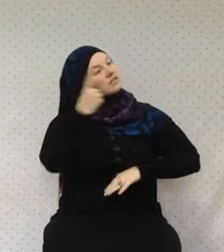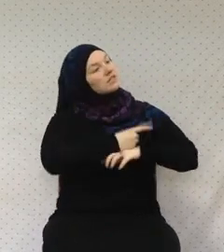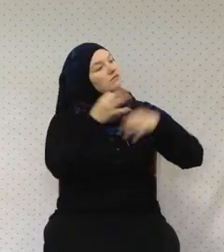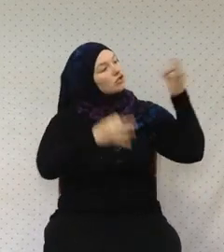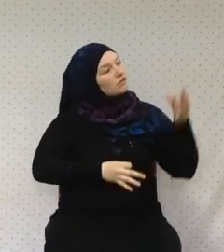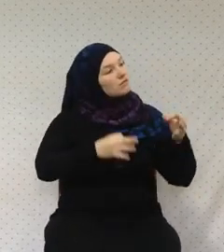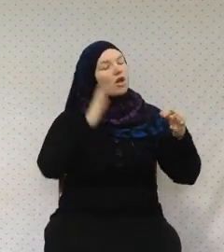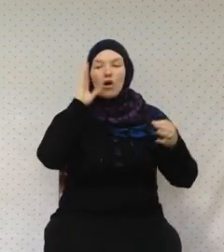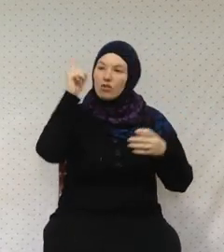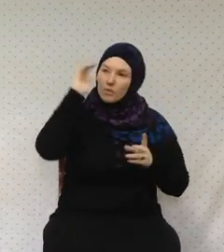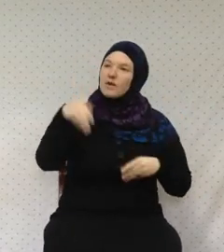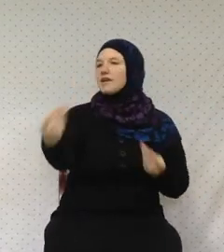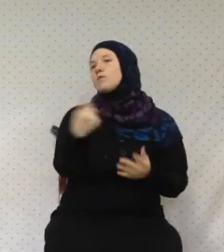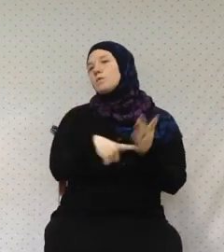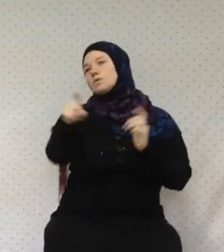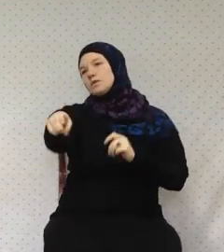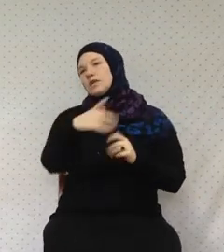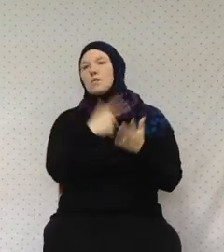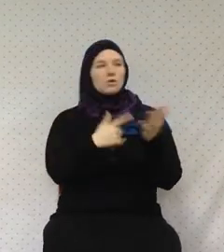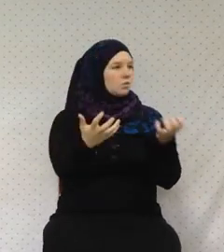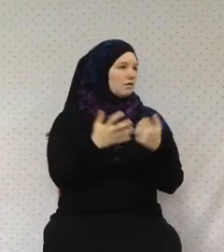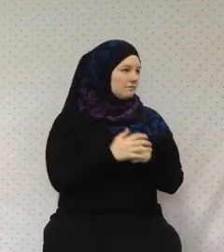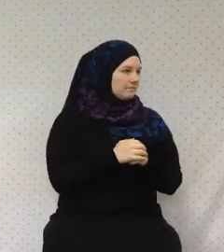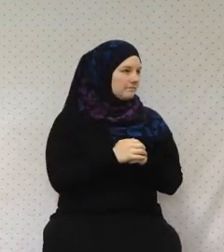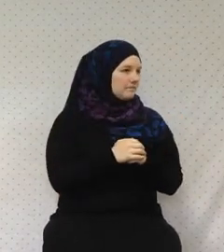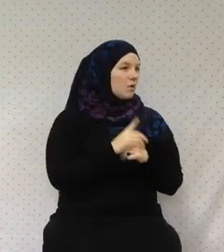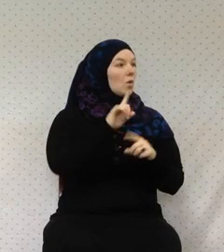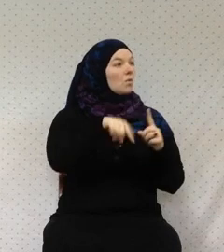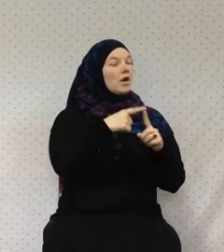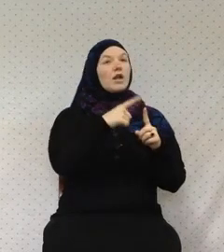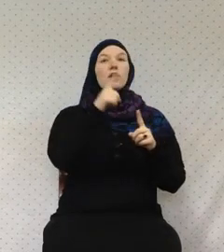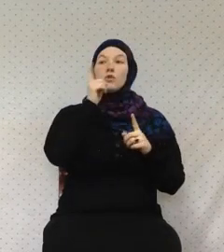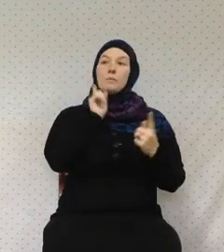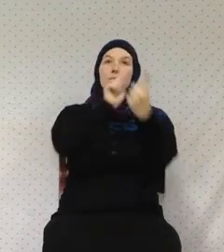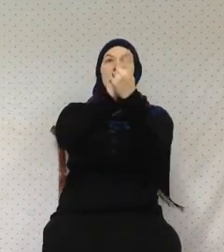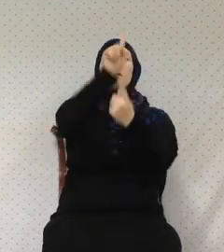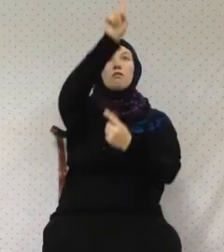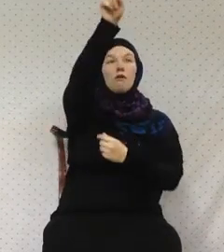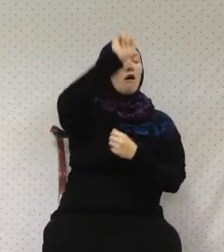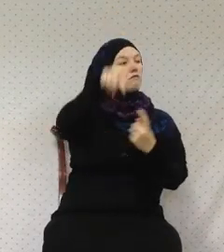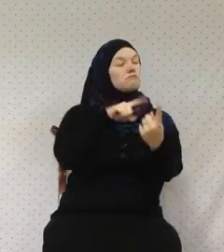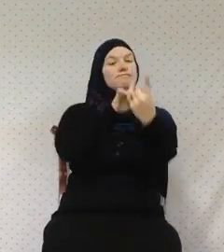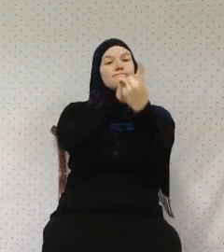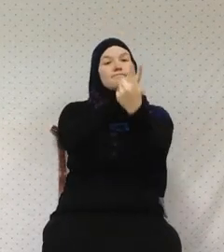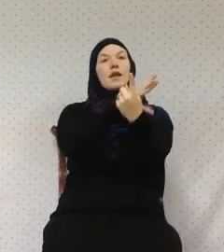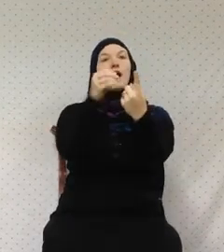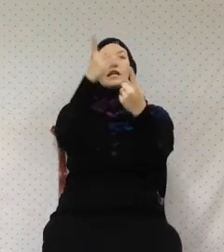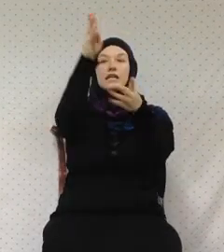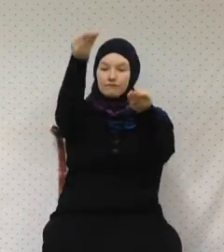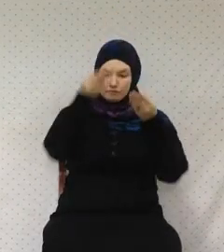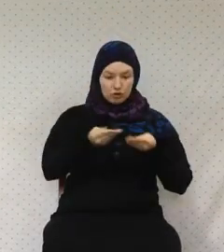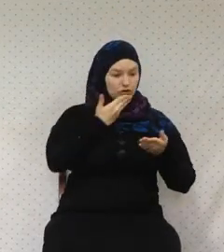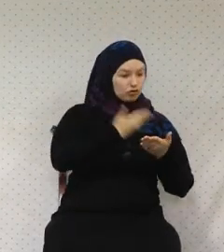Allah, forgive me." When you meet Allah and you look at your book and you say, "God, I